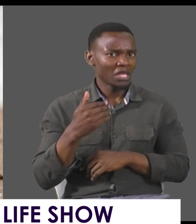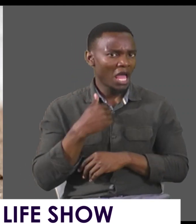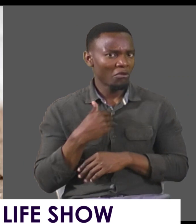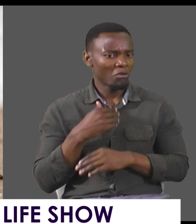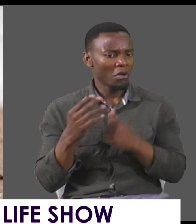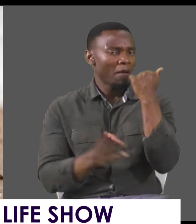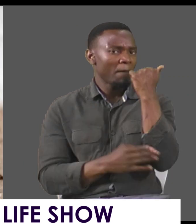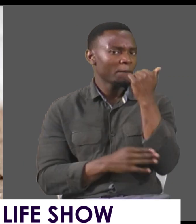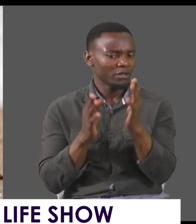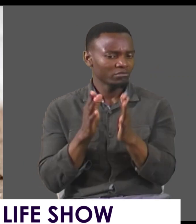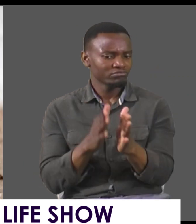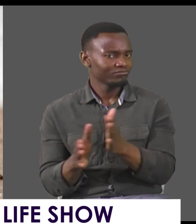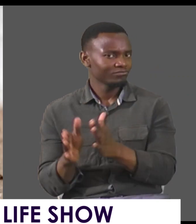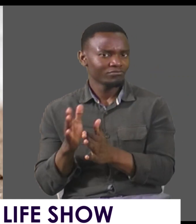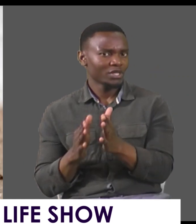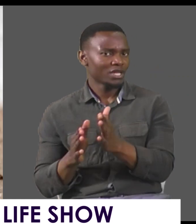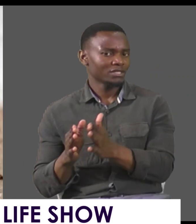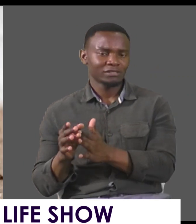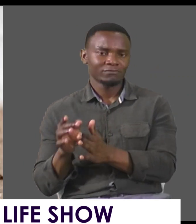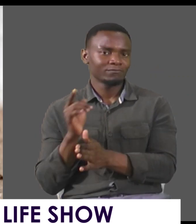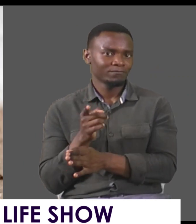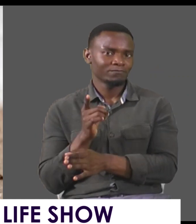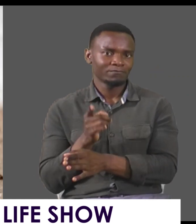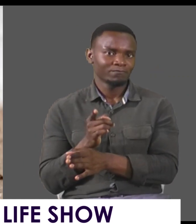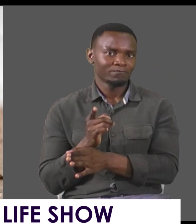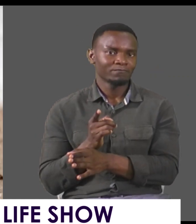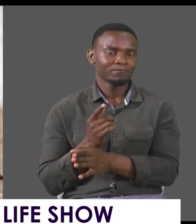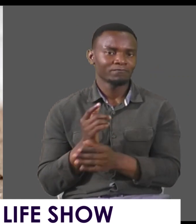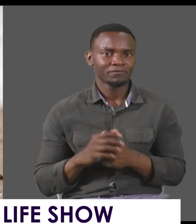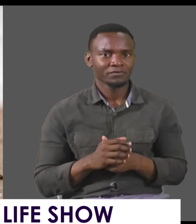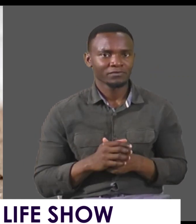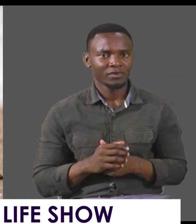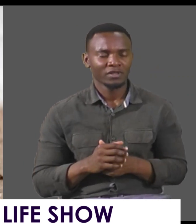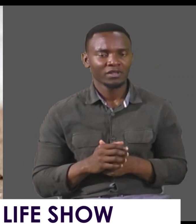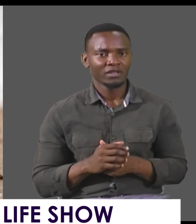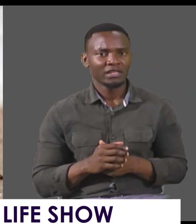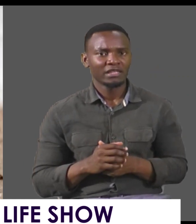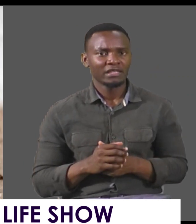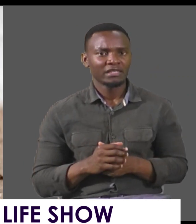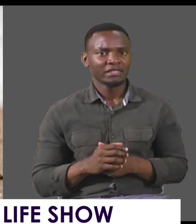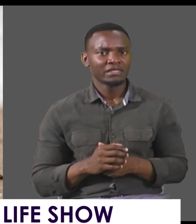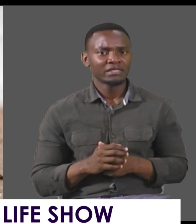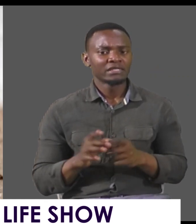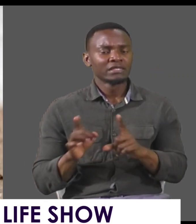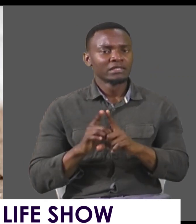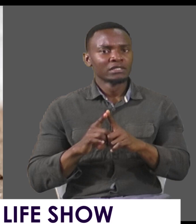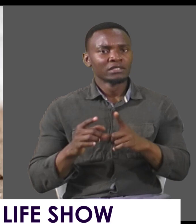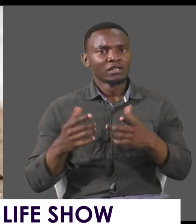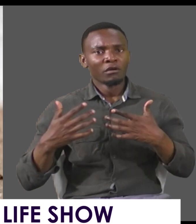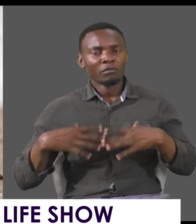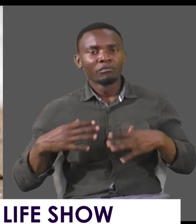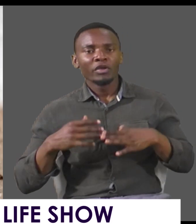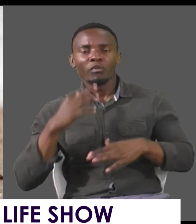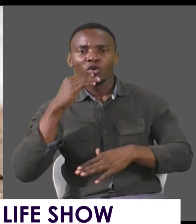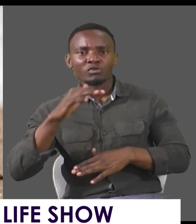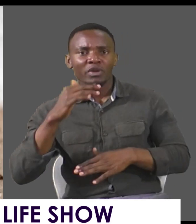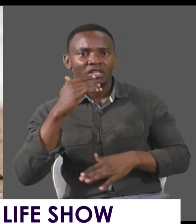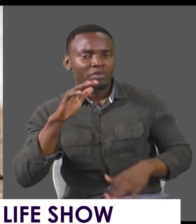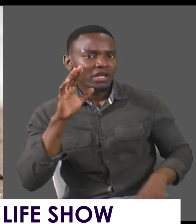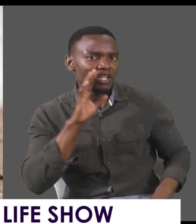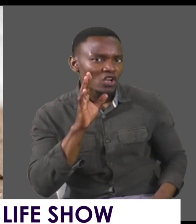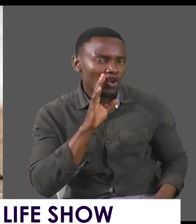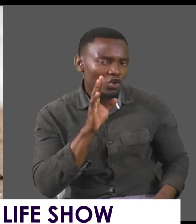are sources of inferiority. Sources of propaganda,